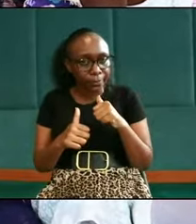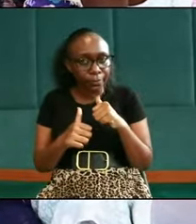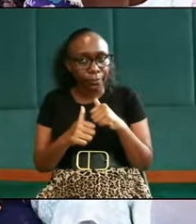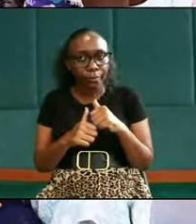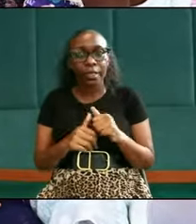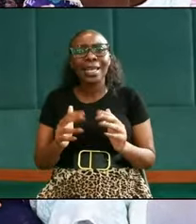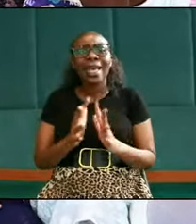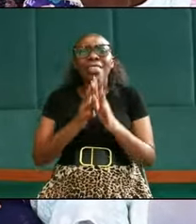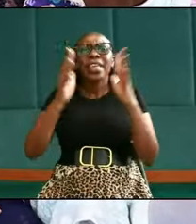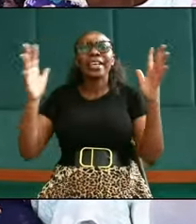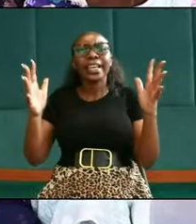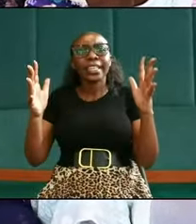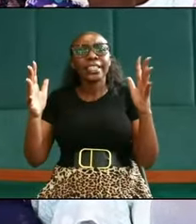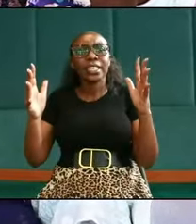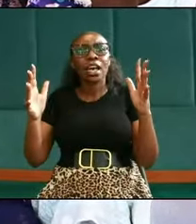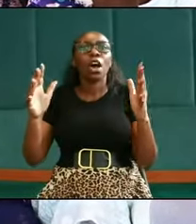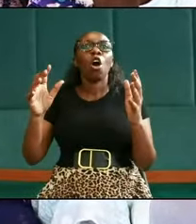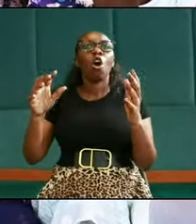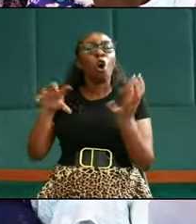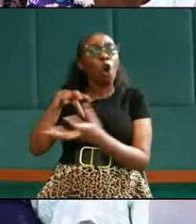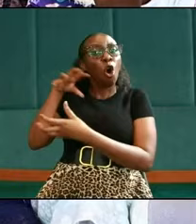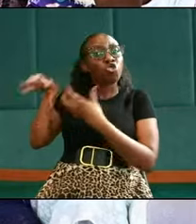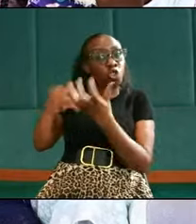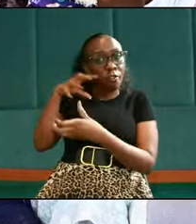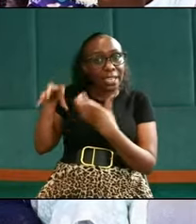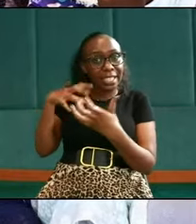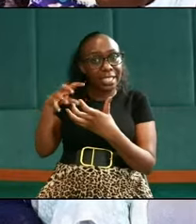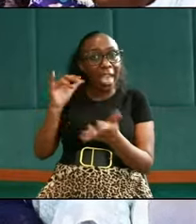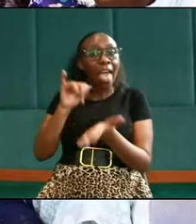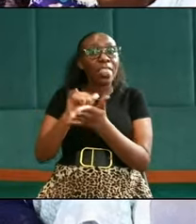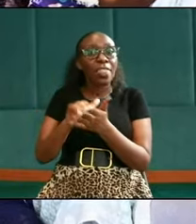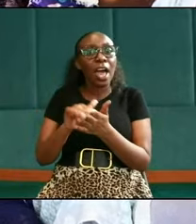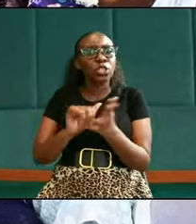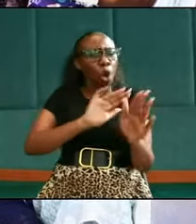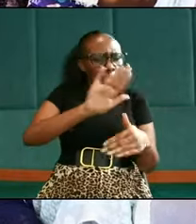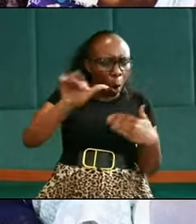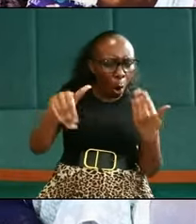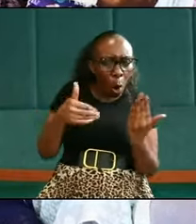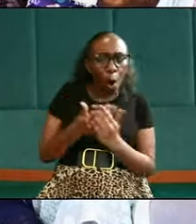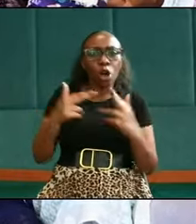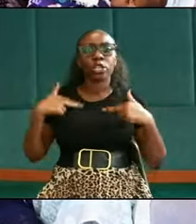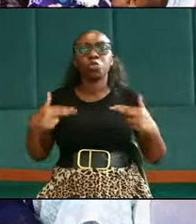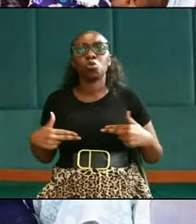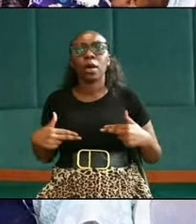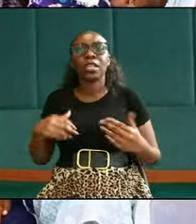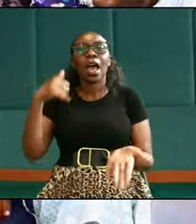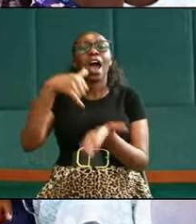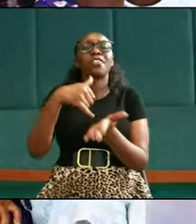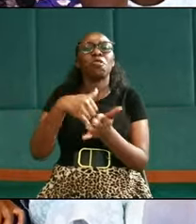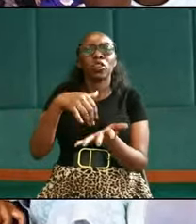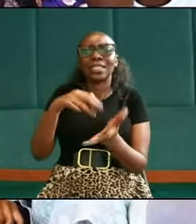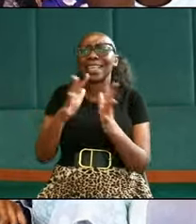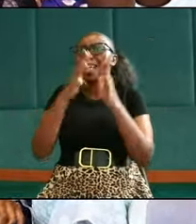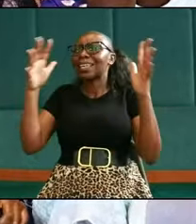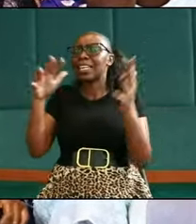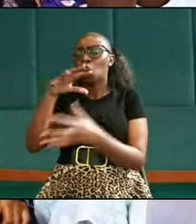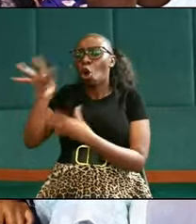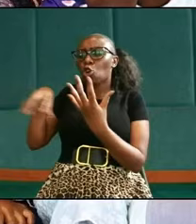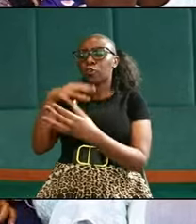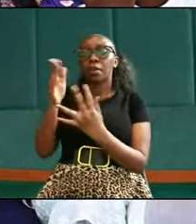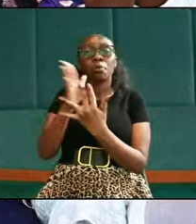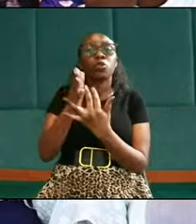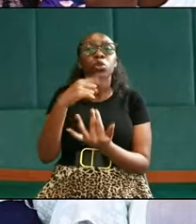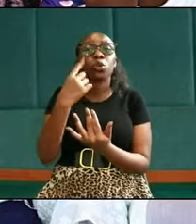the great controversy, that all humanity is now involved in great controversy between Christ